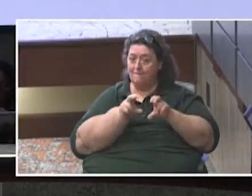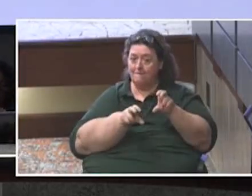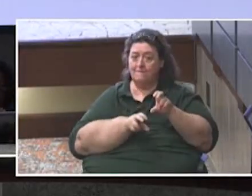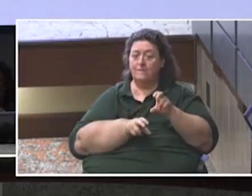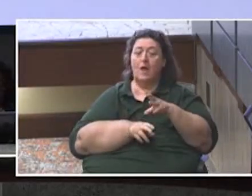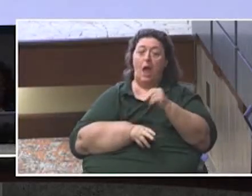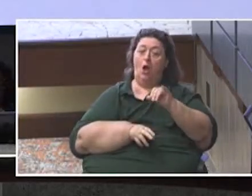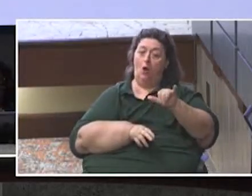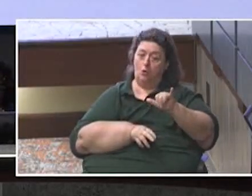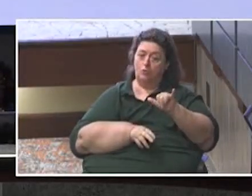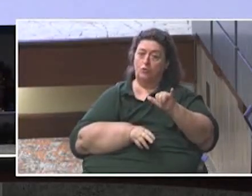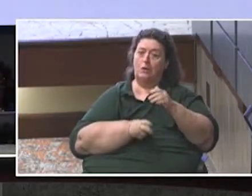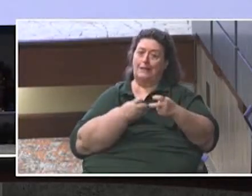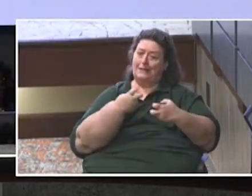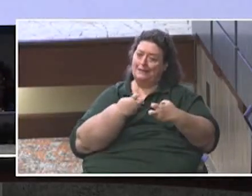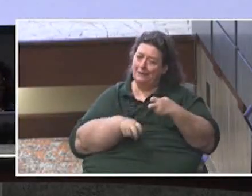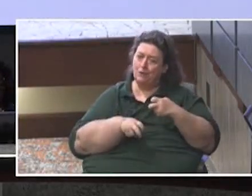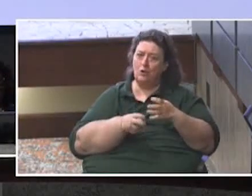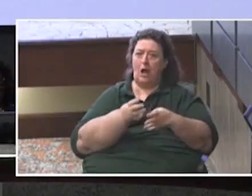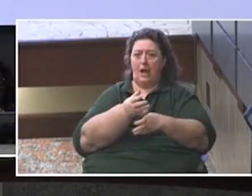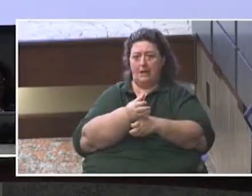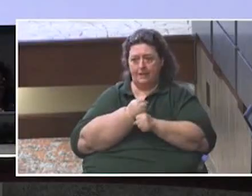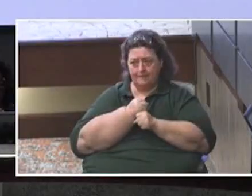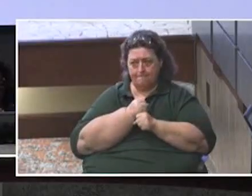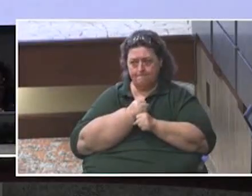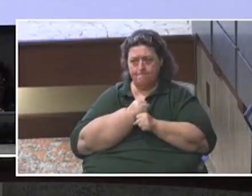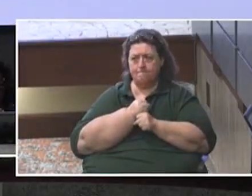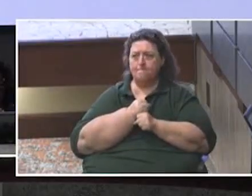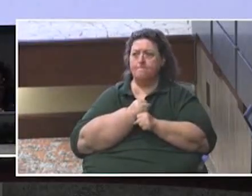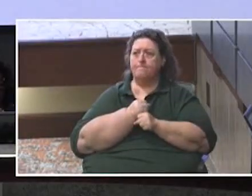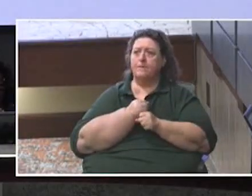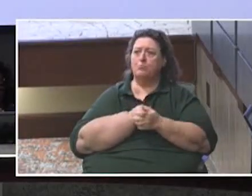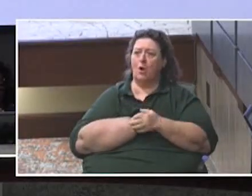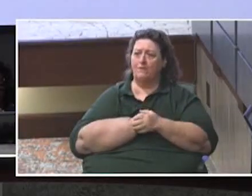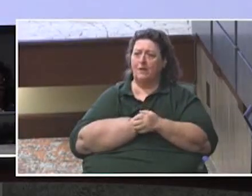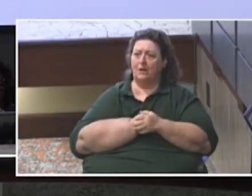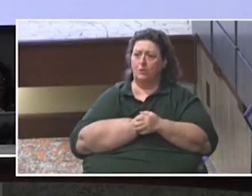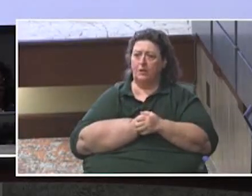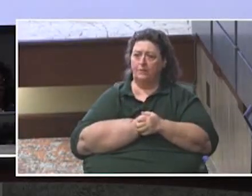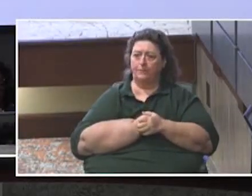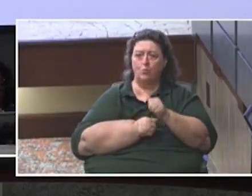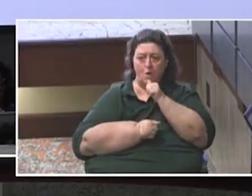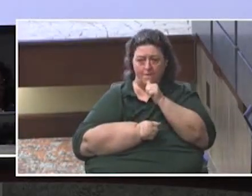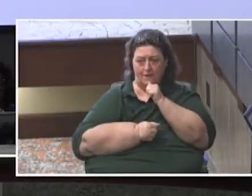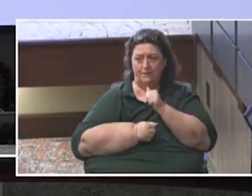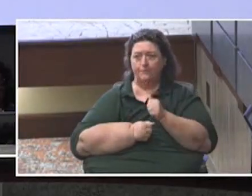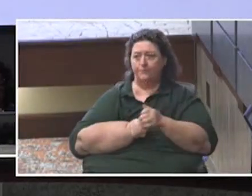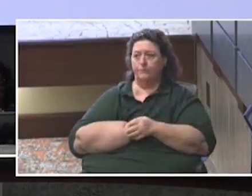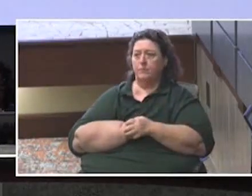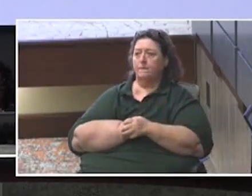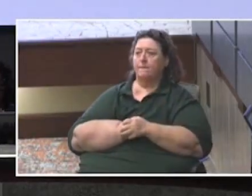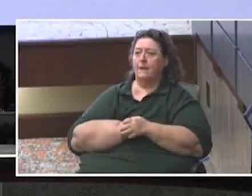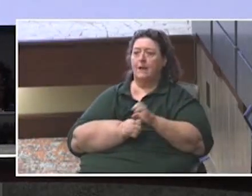as well as the difficulty in obtaining private equity in today's market. So it'll allow them